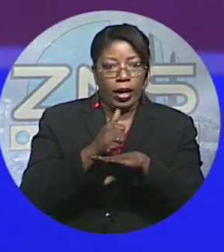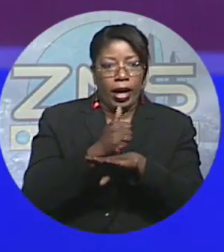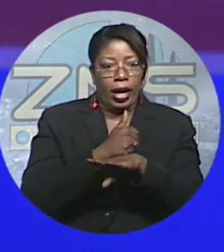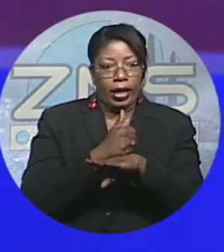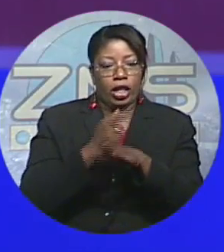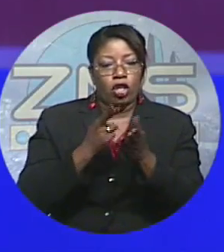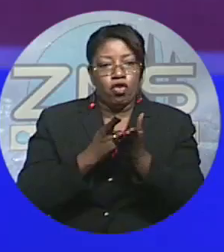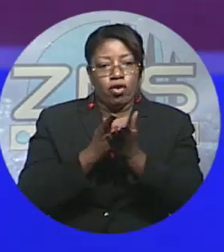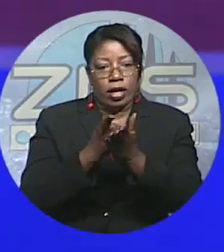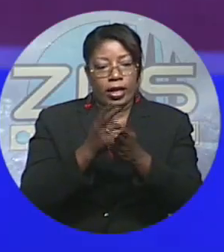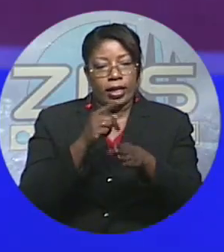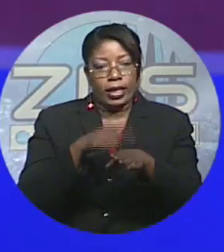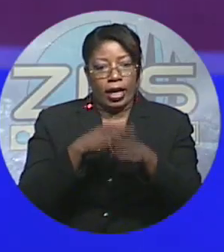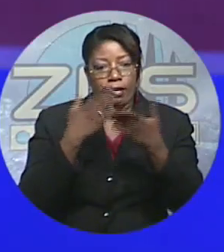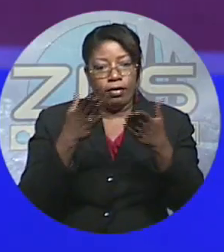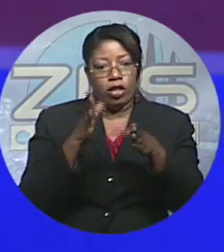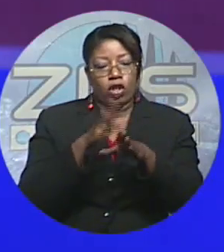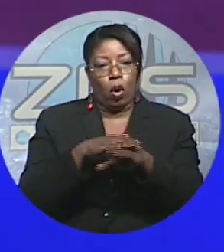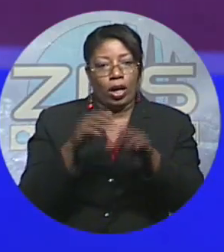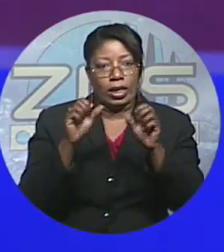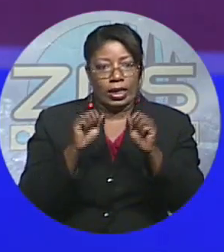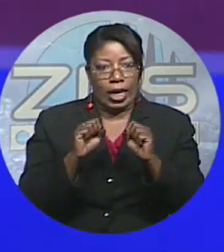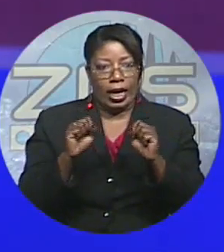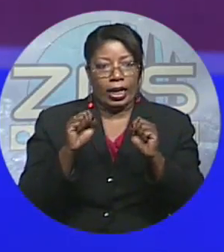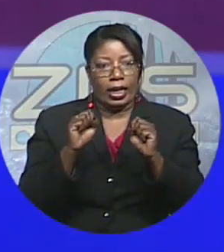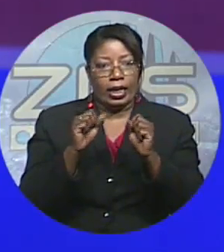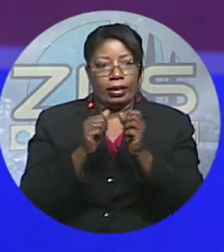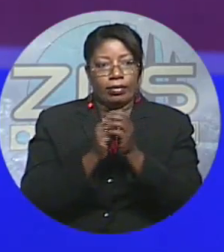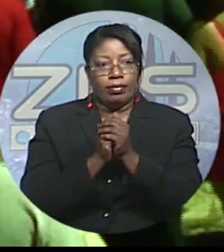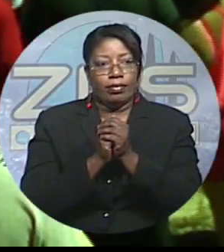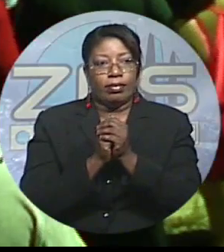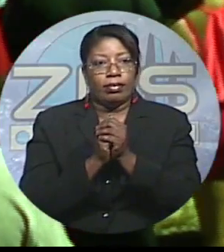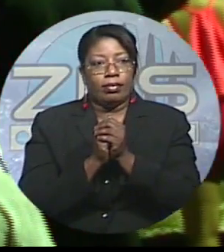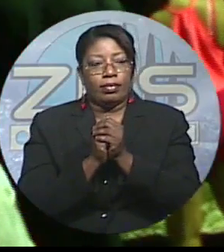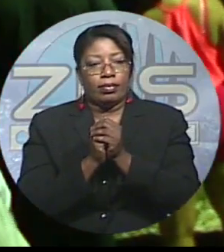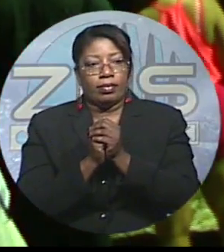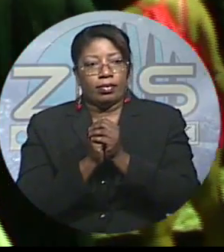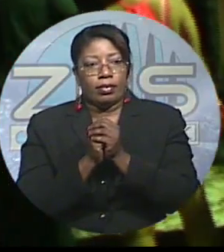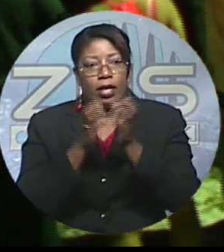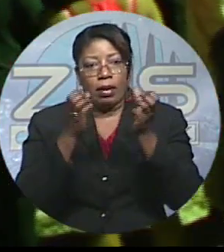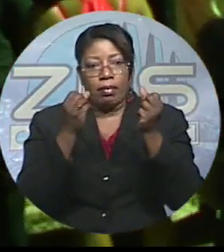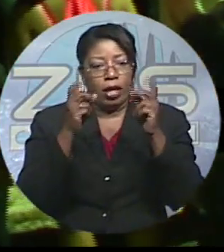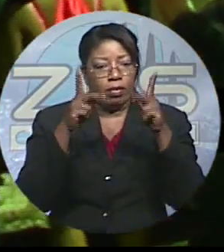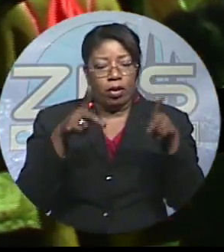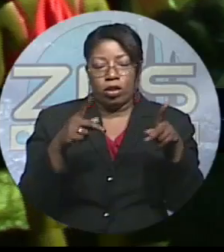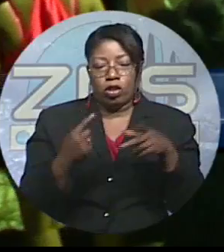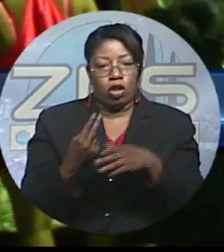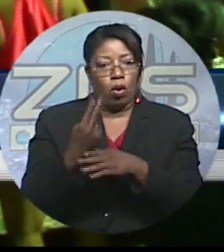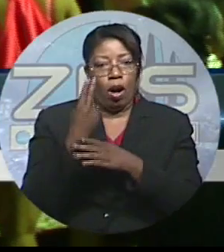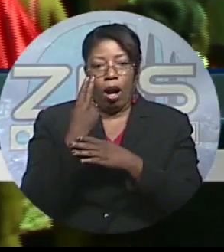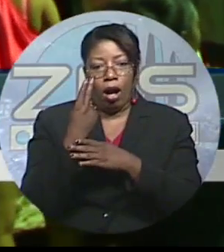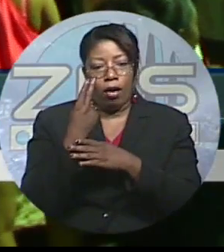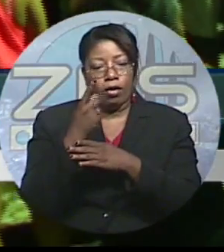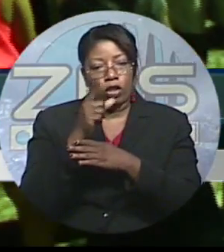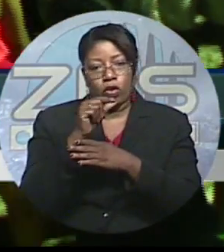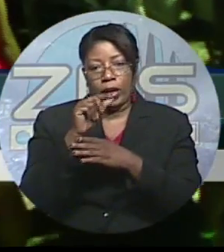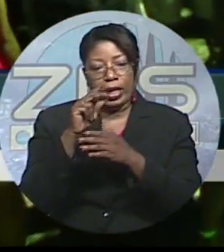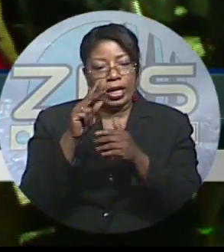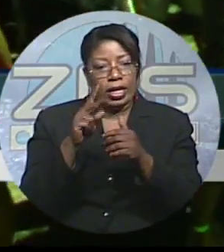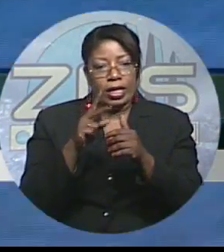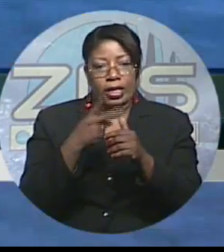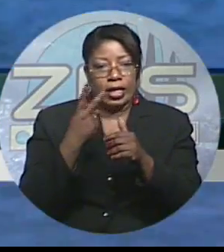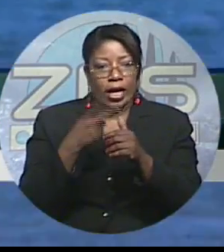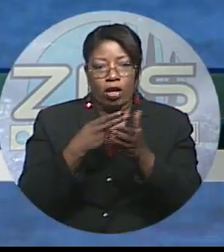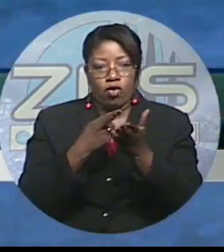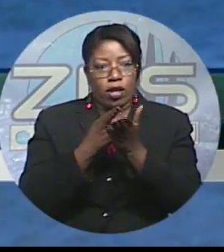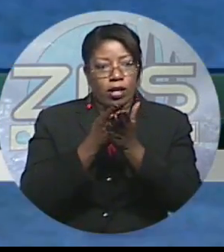Saturday. Our Charles Fisher was down there for all the action. Hundreds flocked to the Big Yard for the 22nd Regatta. Call this one a